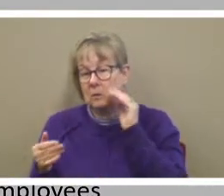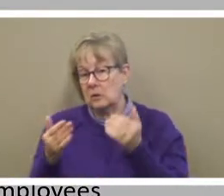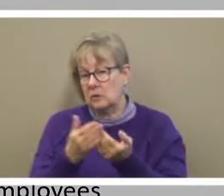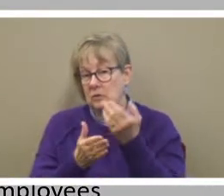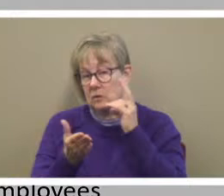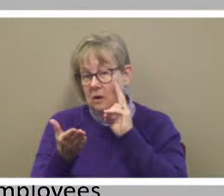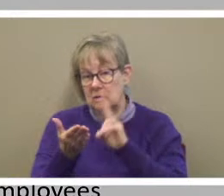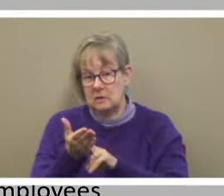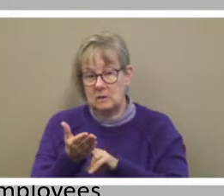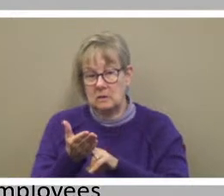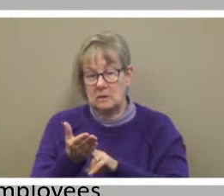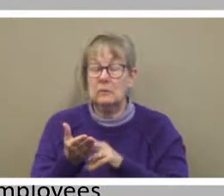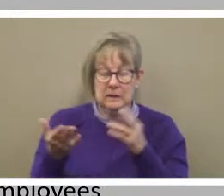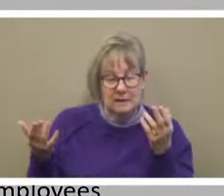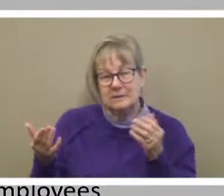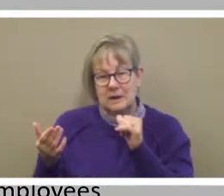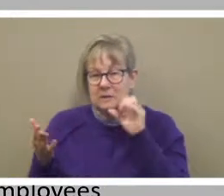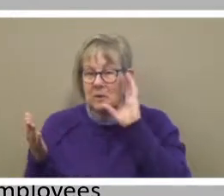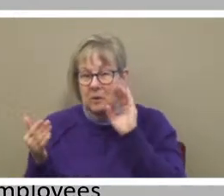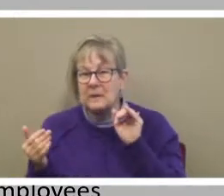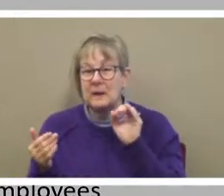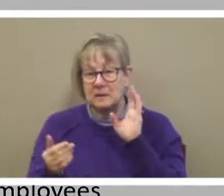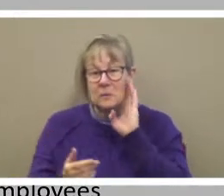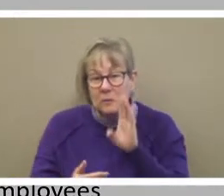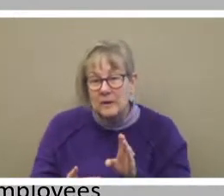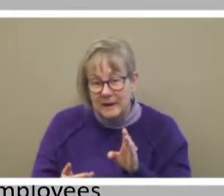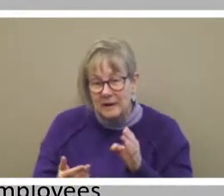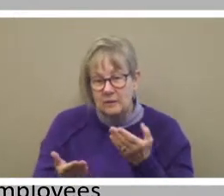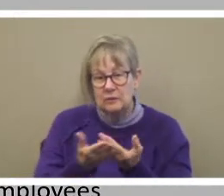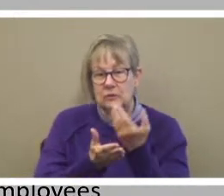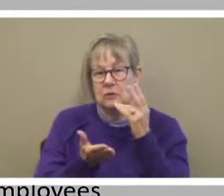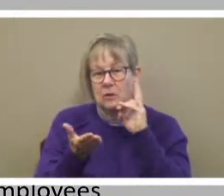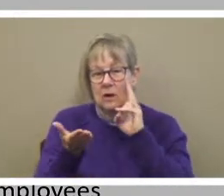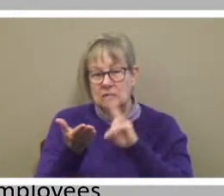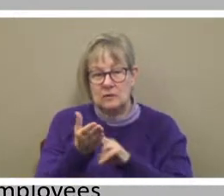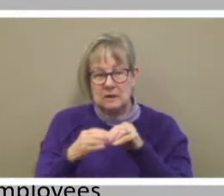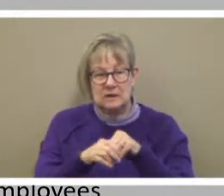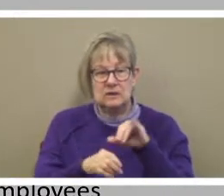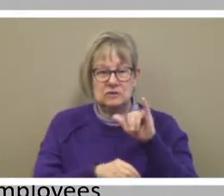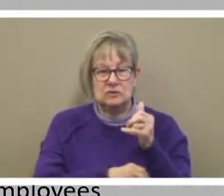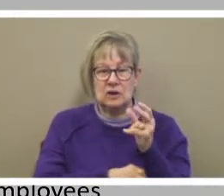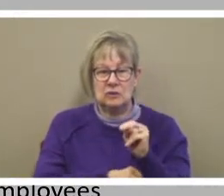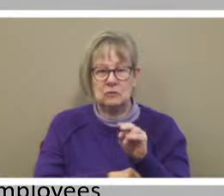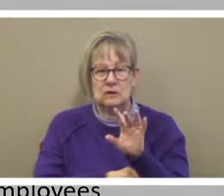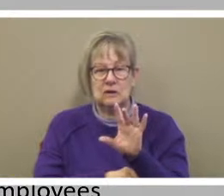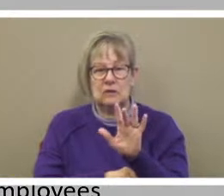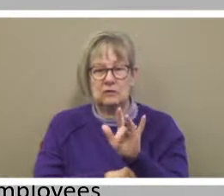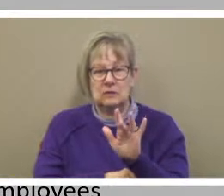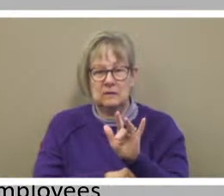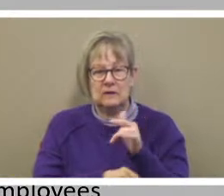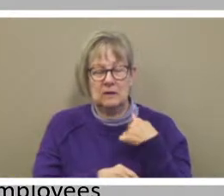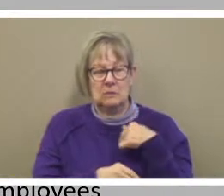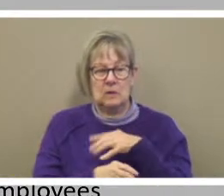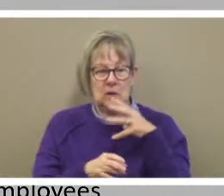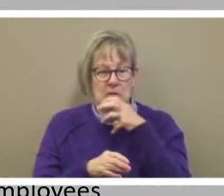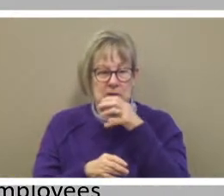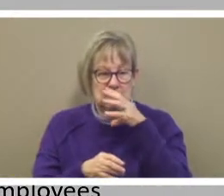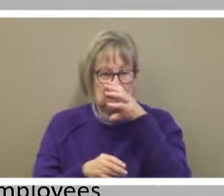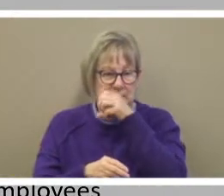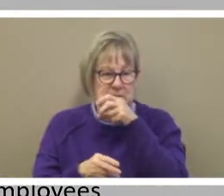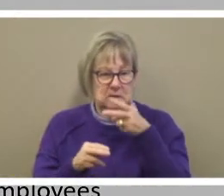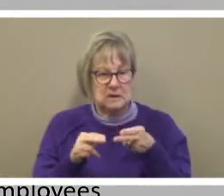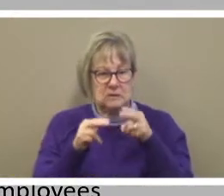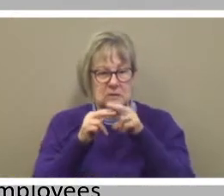well, not hoping, a new contract will be in place January 2025. And so we are including an estimated increase